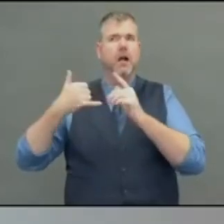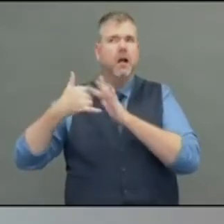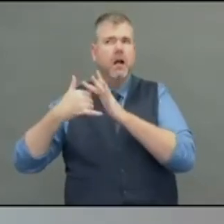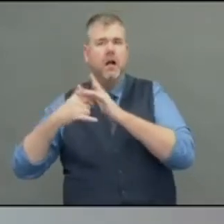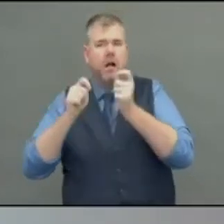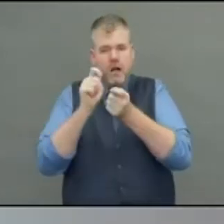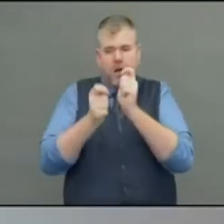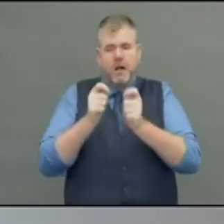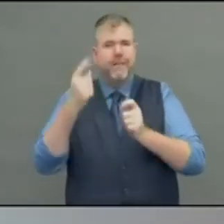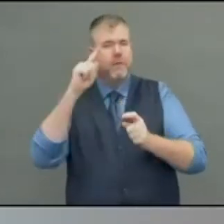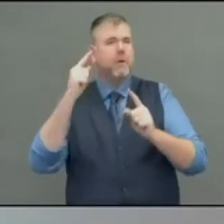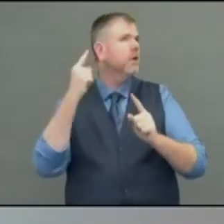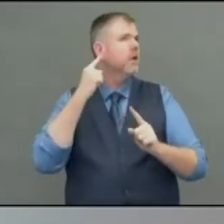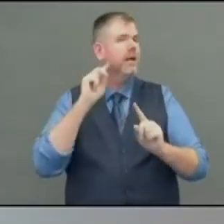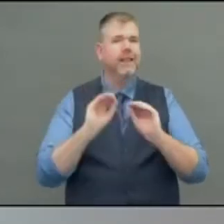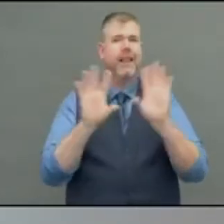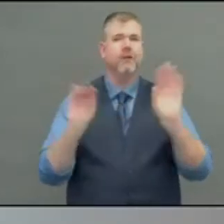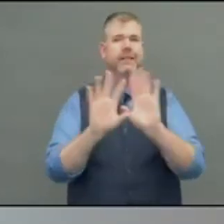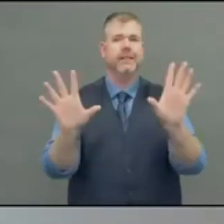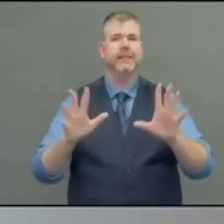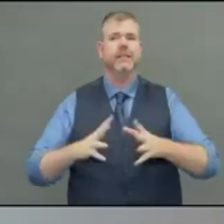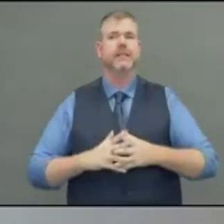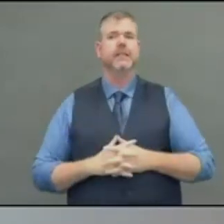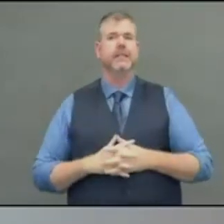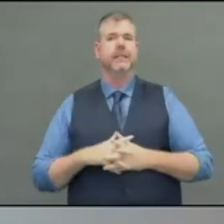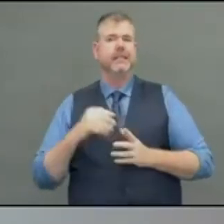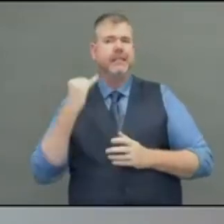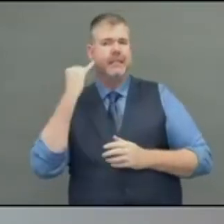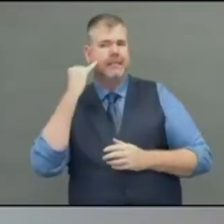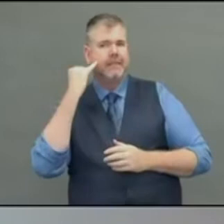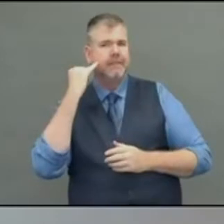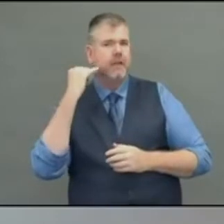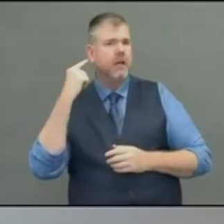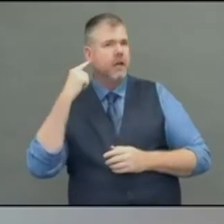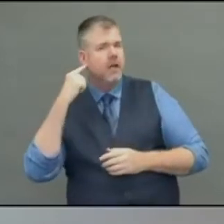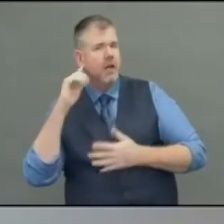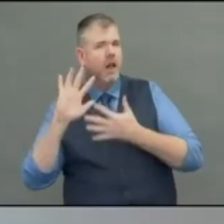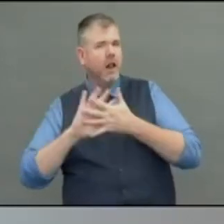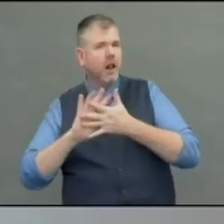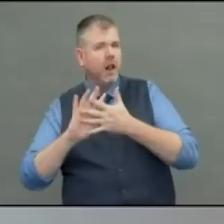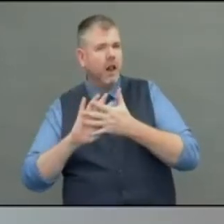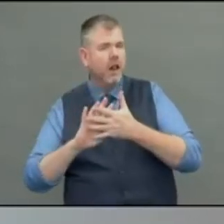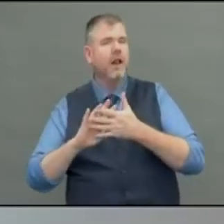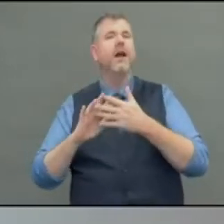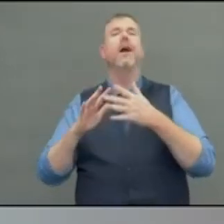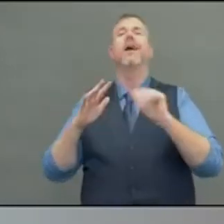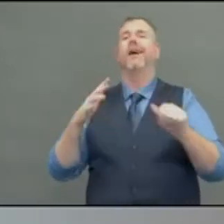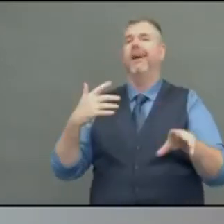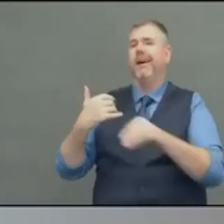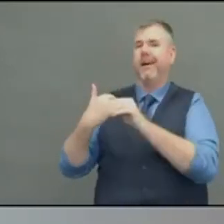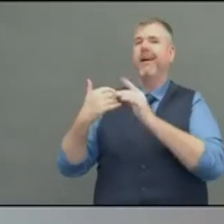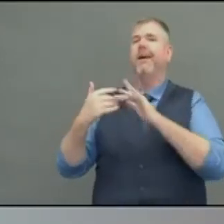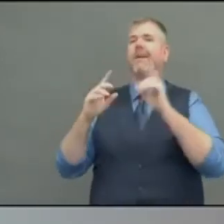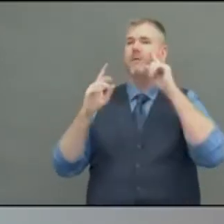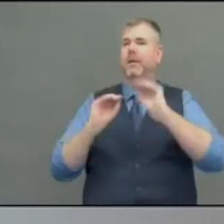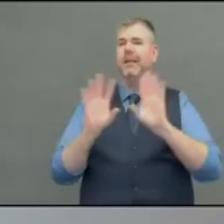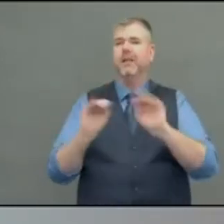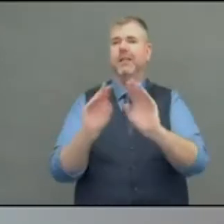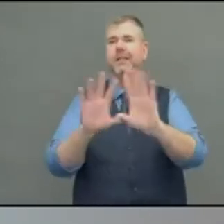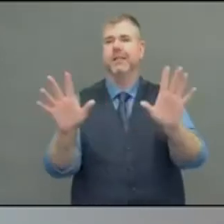clarity as well. So our telephones are going to help you stay connected, and your conversations are going to be not just louder, but